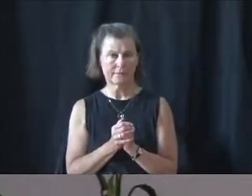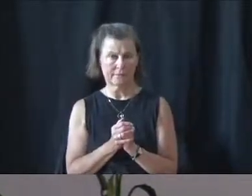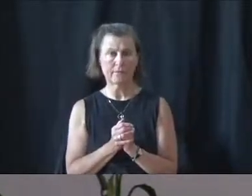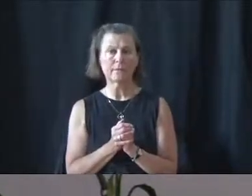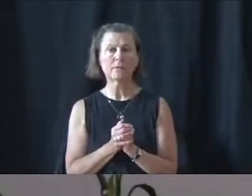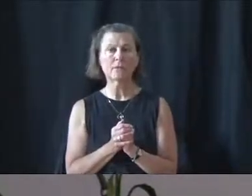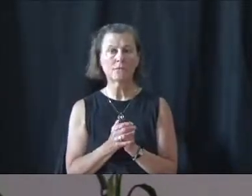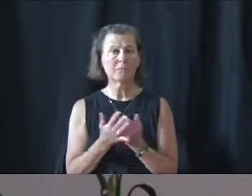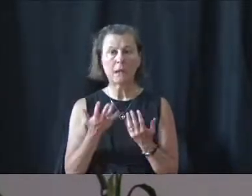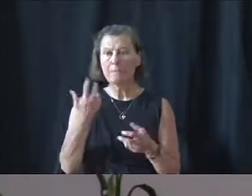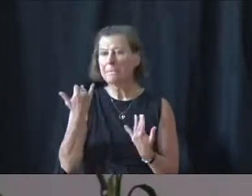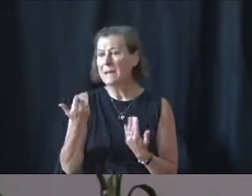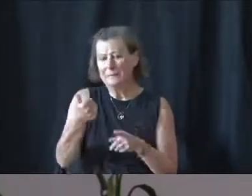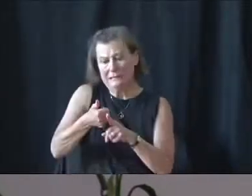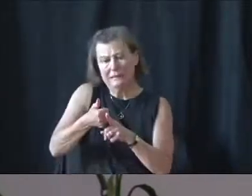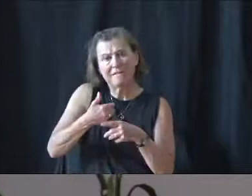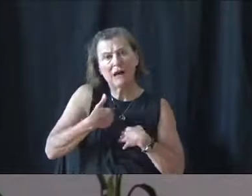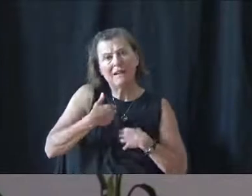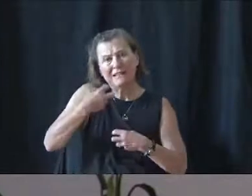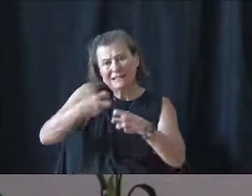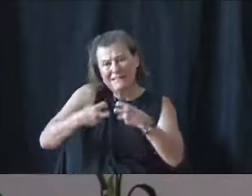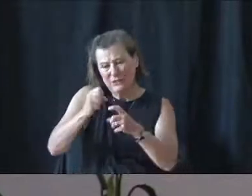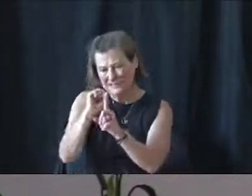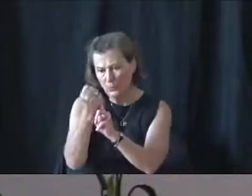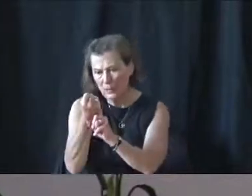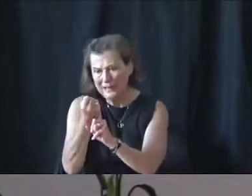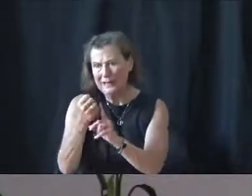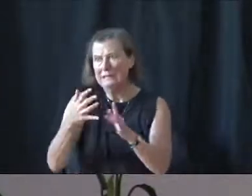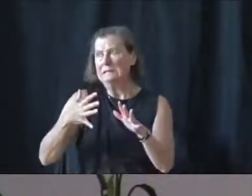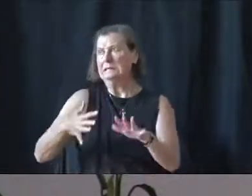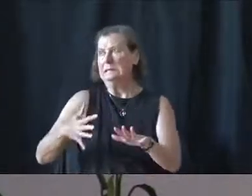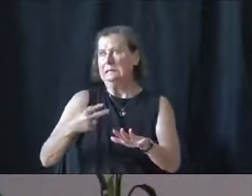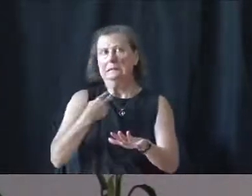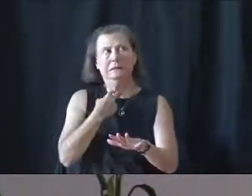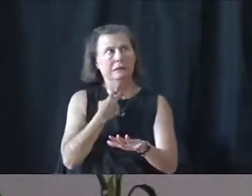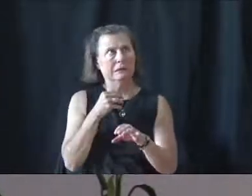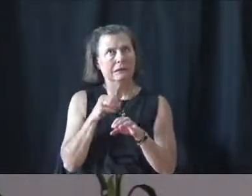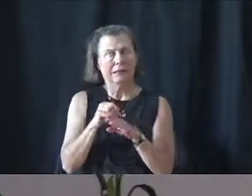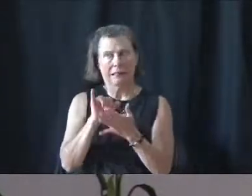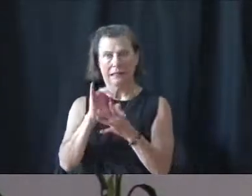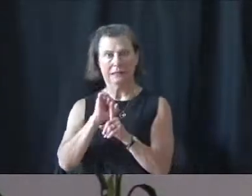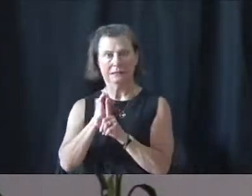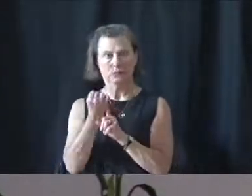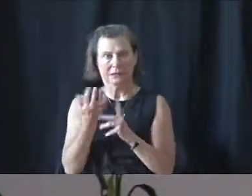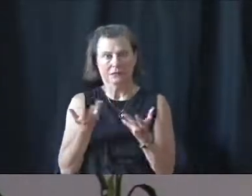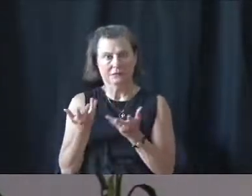or a difficult situation in which they find themselves.